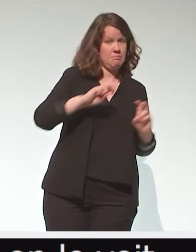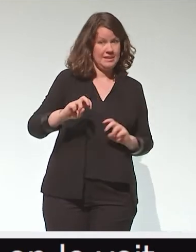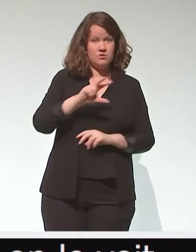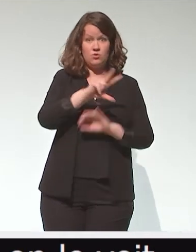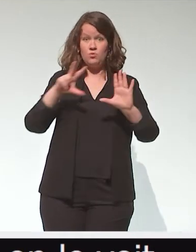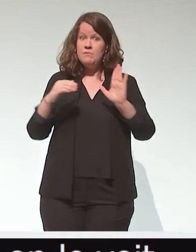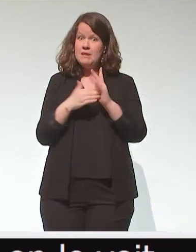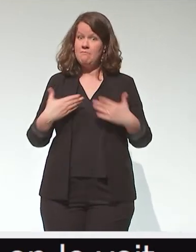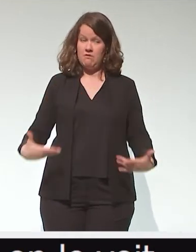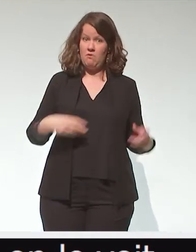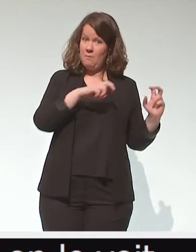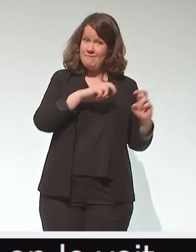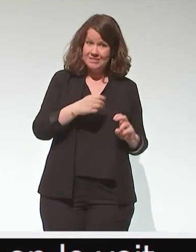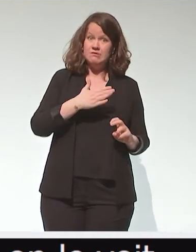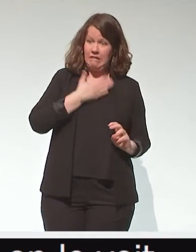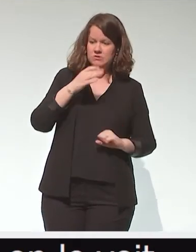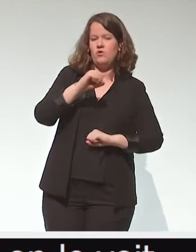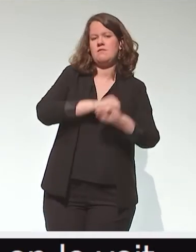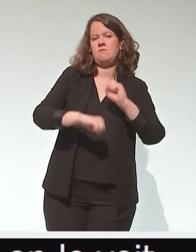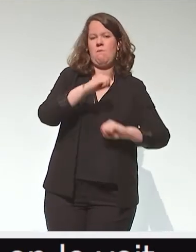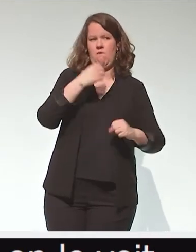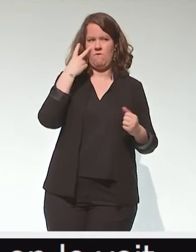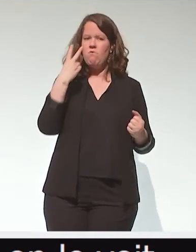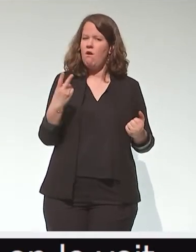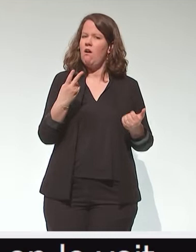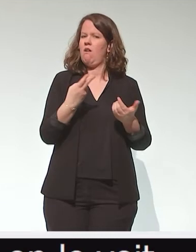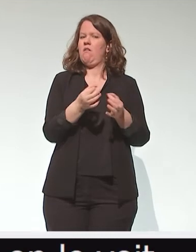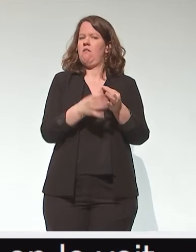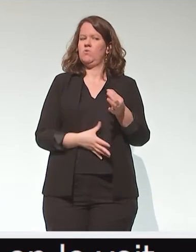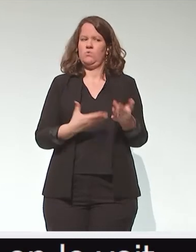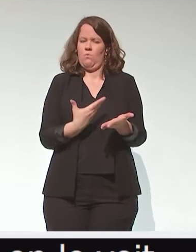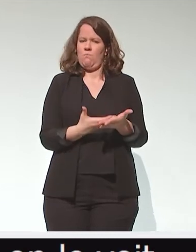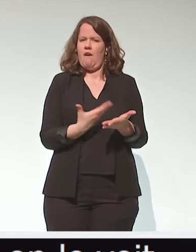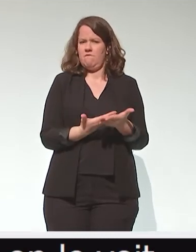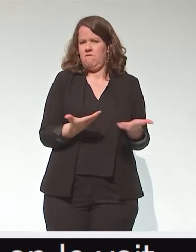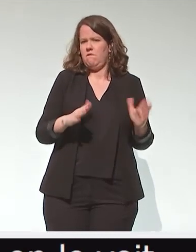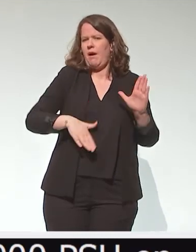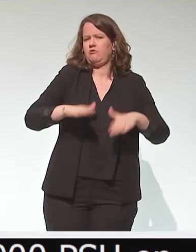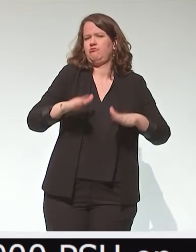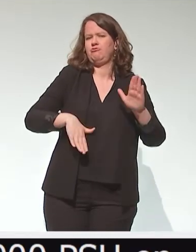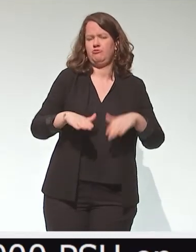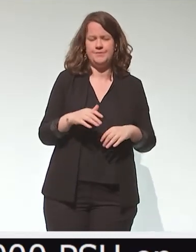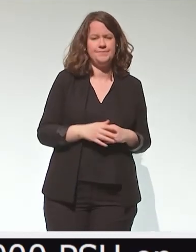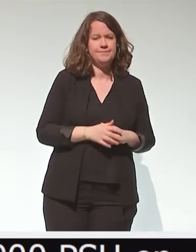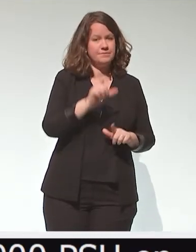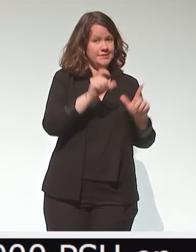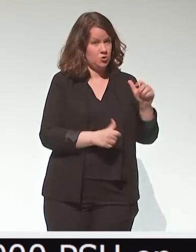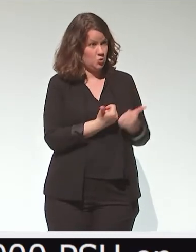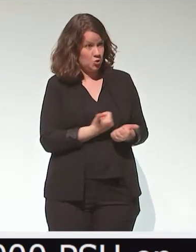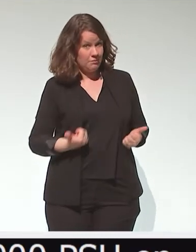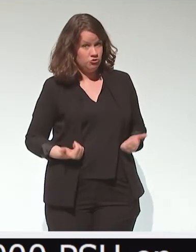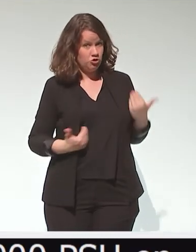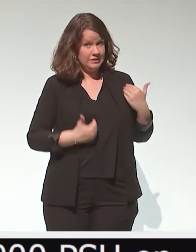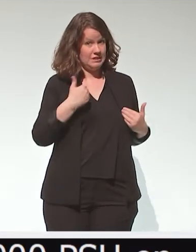of this network really in the public, within the public employment services,